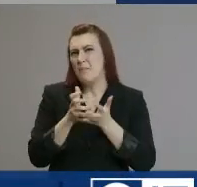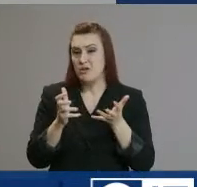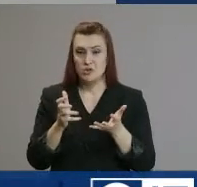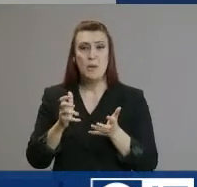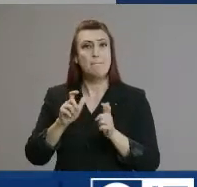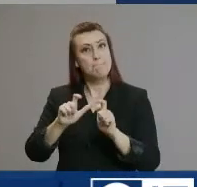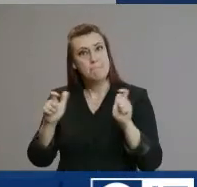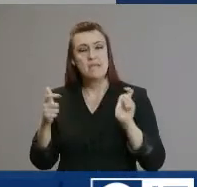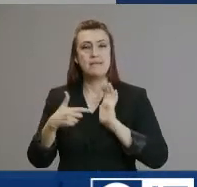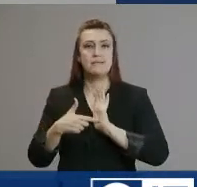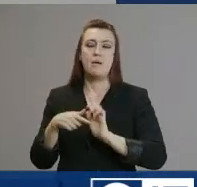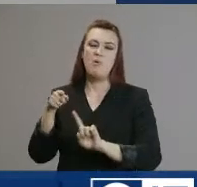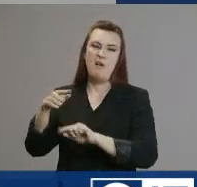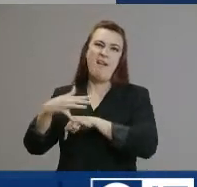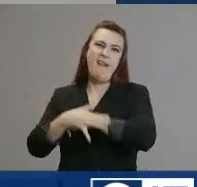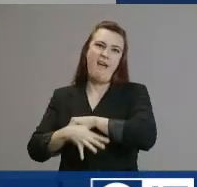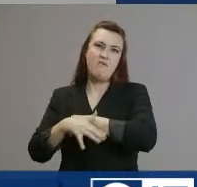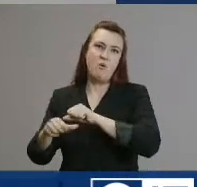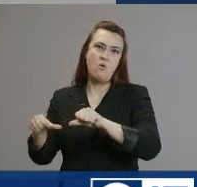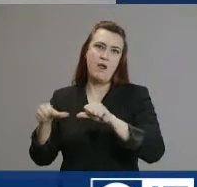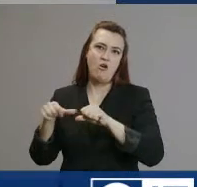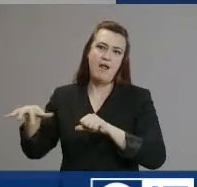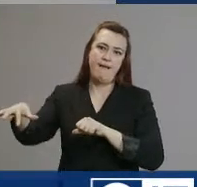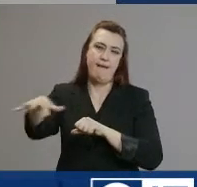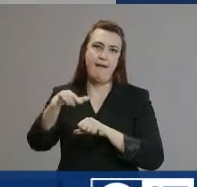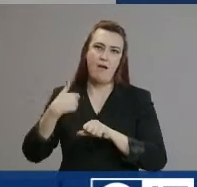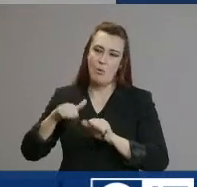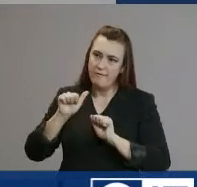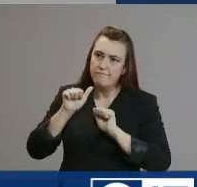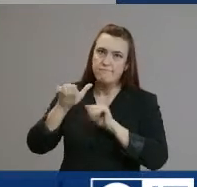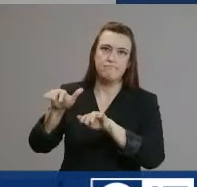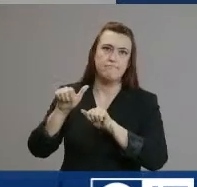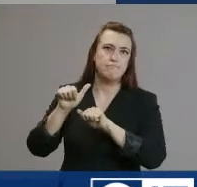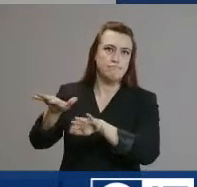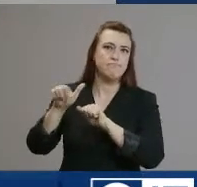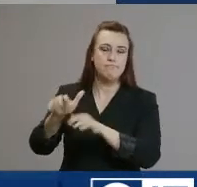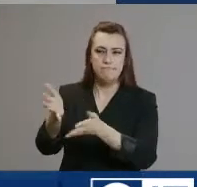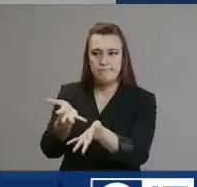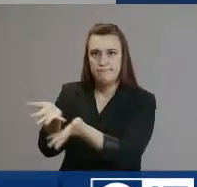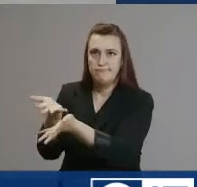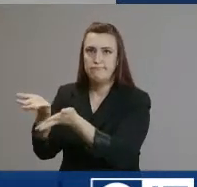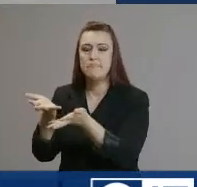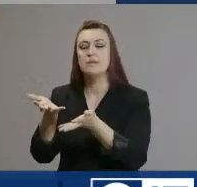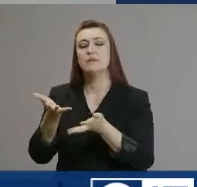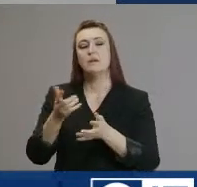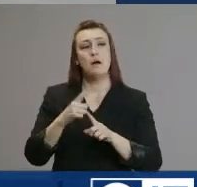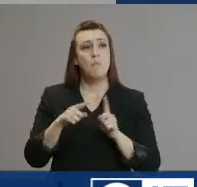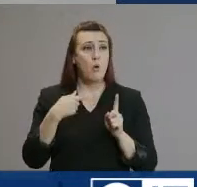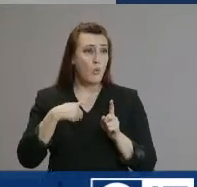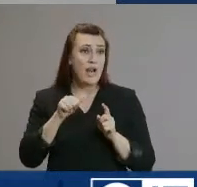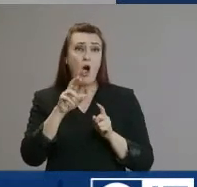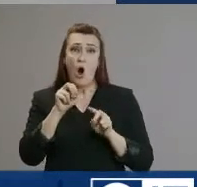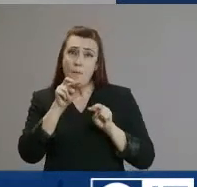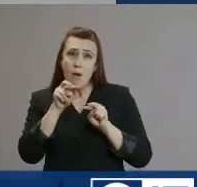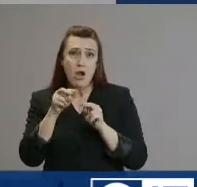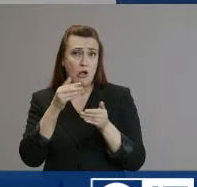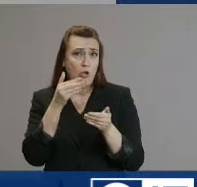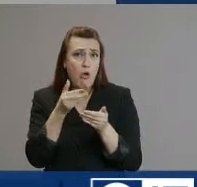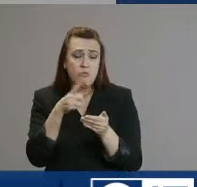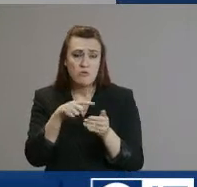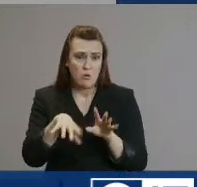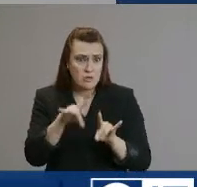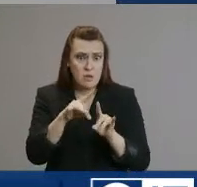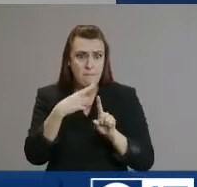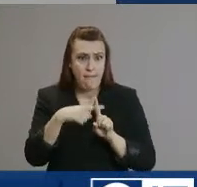the area talking about where we are monitoring very closely the spike in cases, we've got all hands on